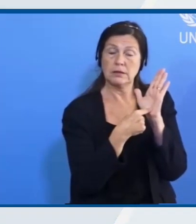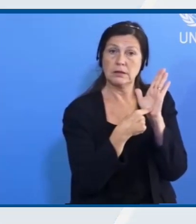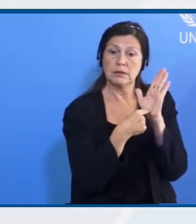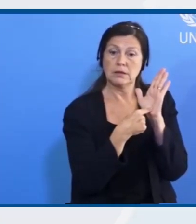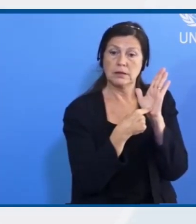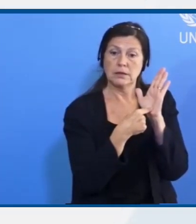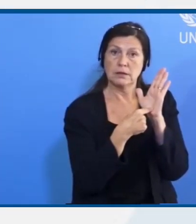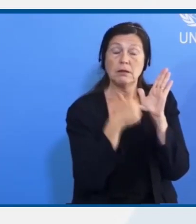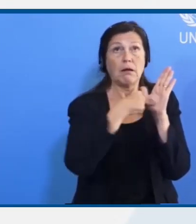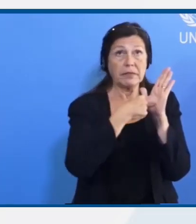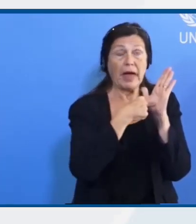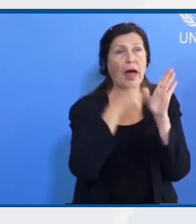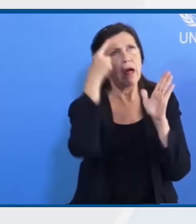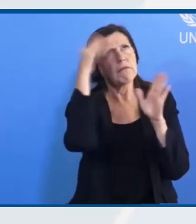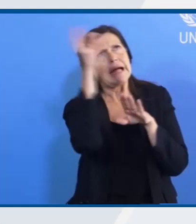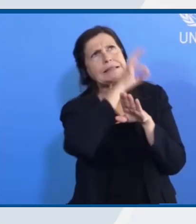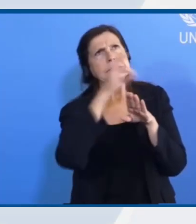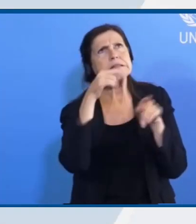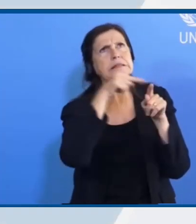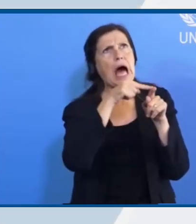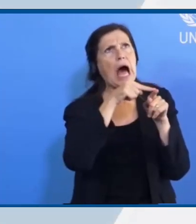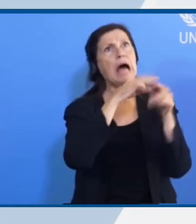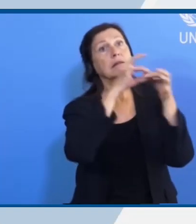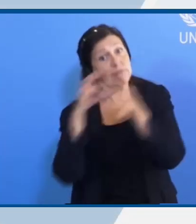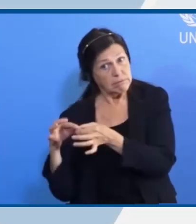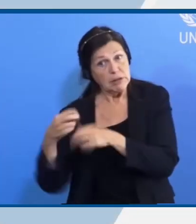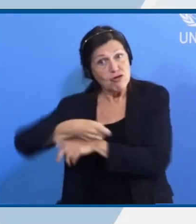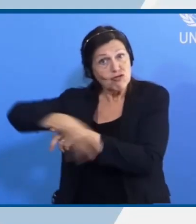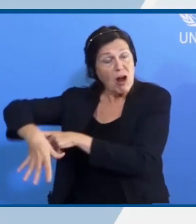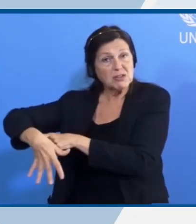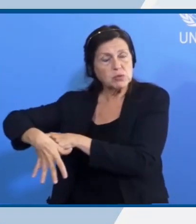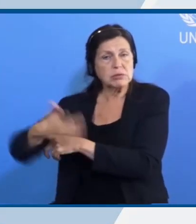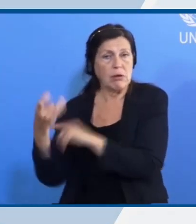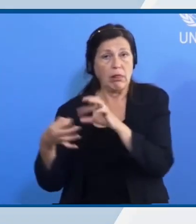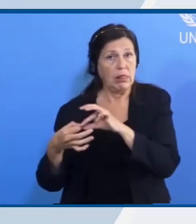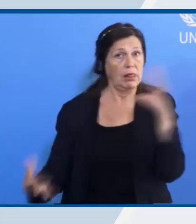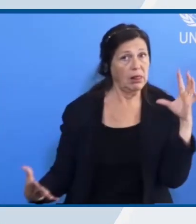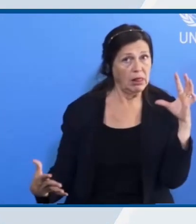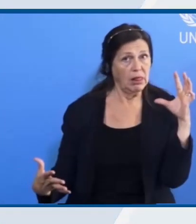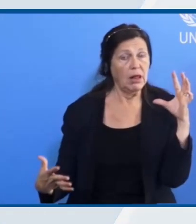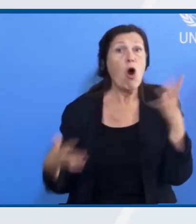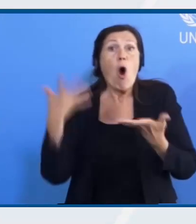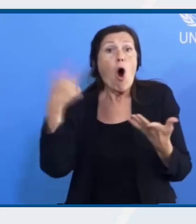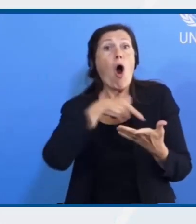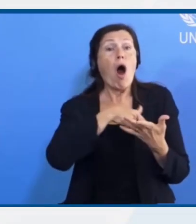with grassroots in mind, or is it that the grassroots communities are adapting to the challenges of trying to use those financial